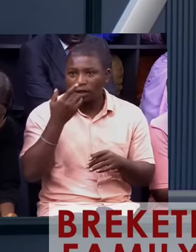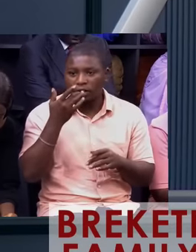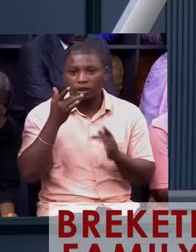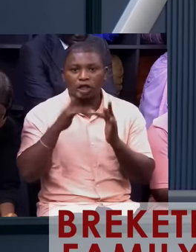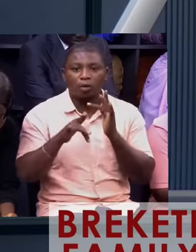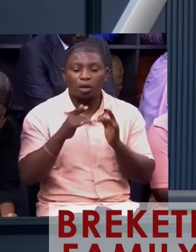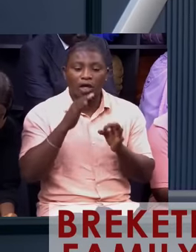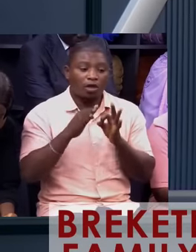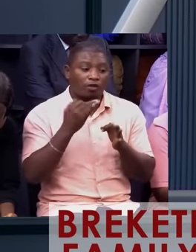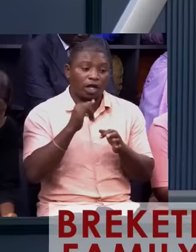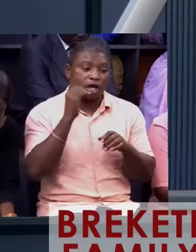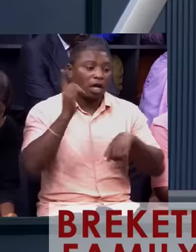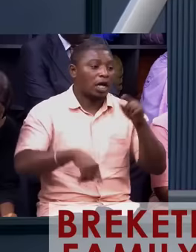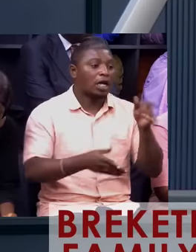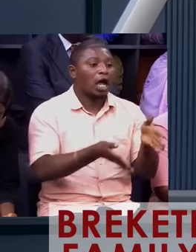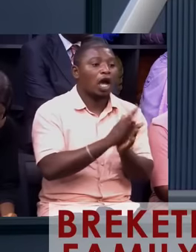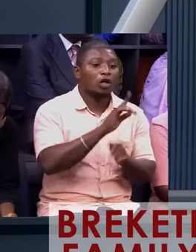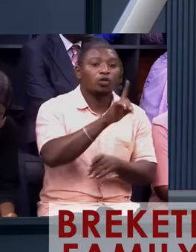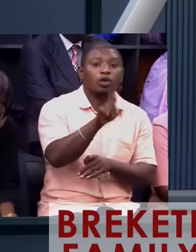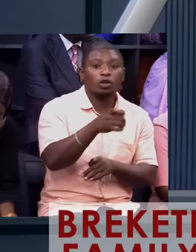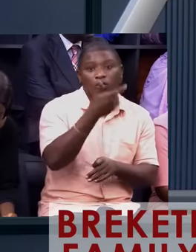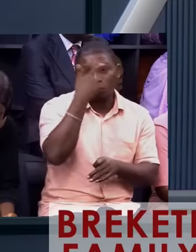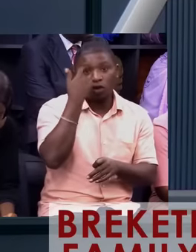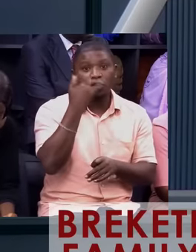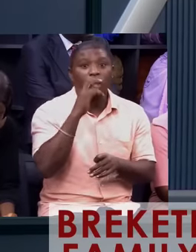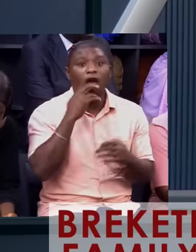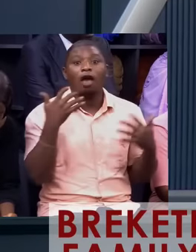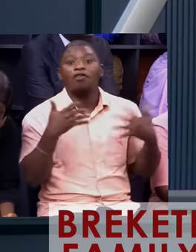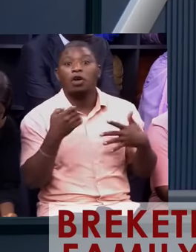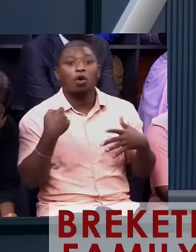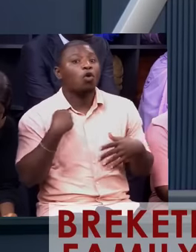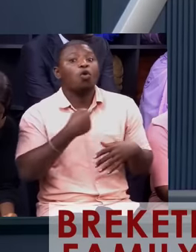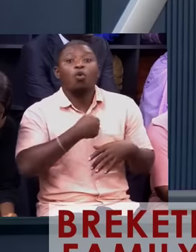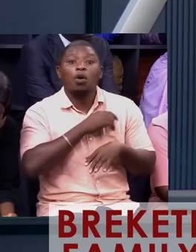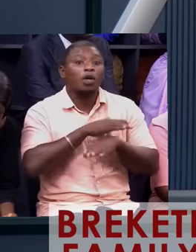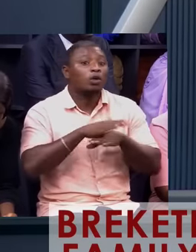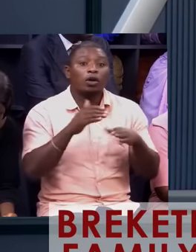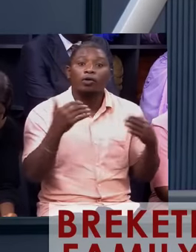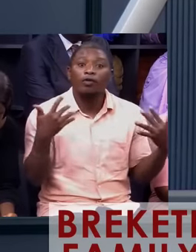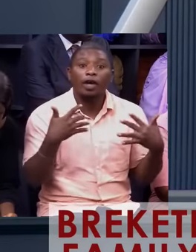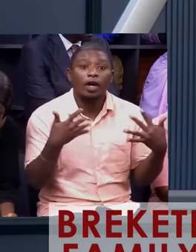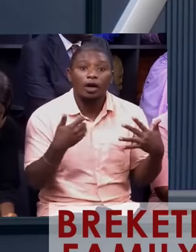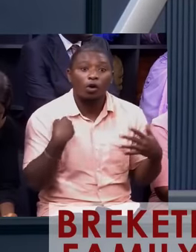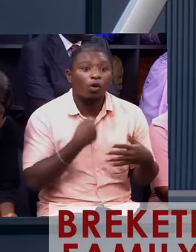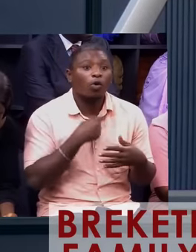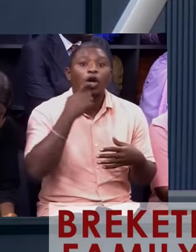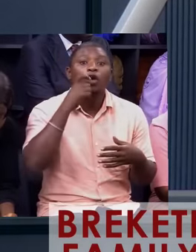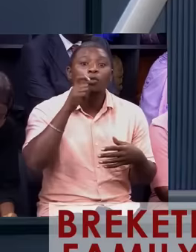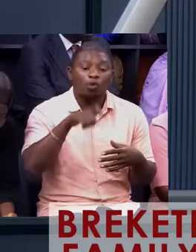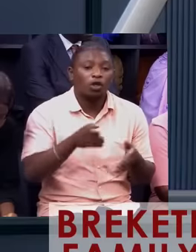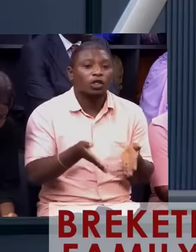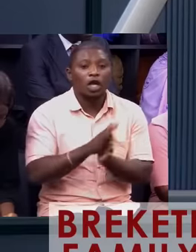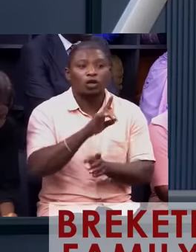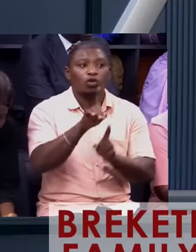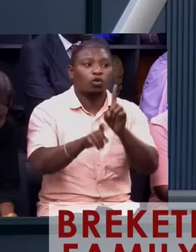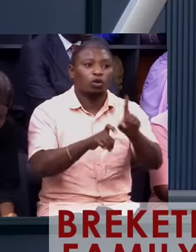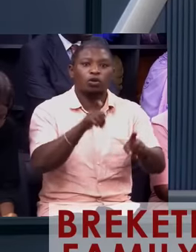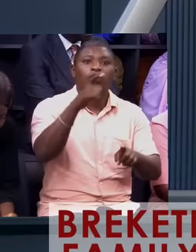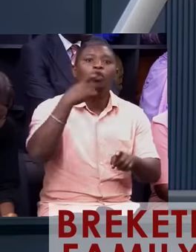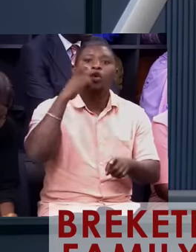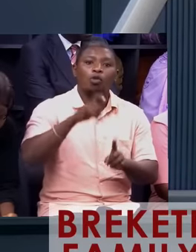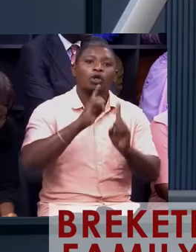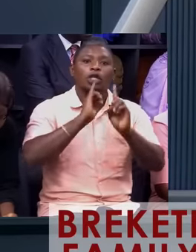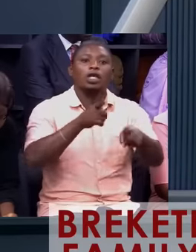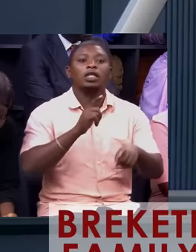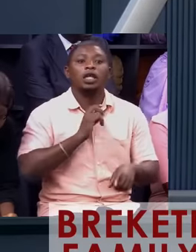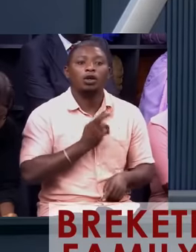know fit ask questions because then they fear we we know they fear we go ask question question and you must answer us there's nothing like what is